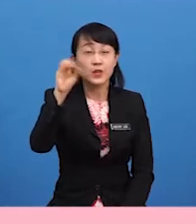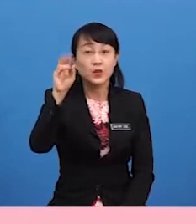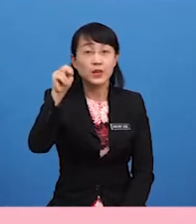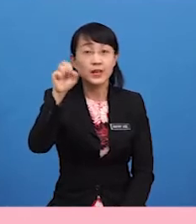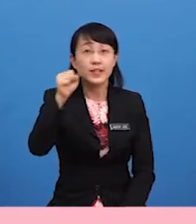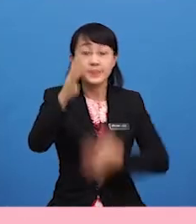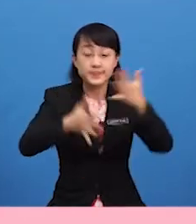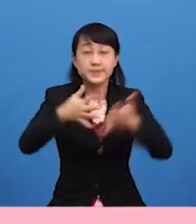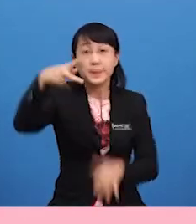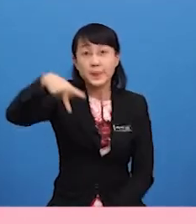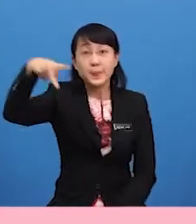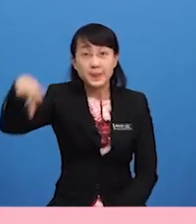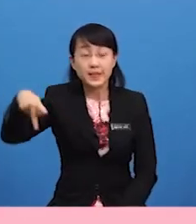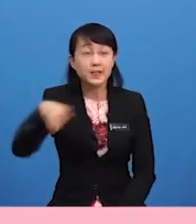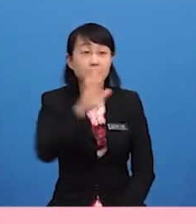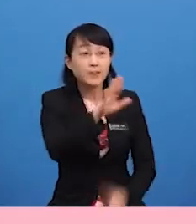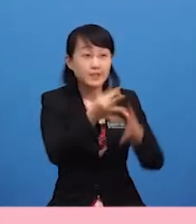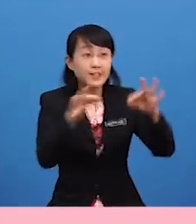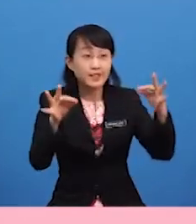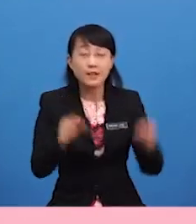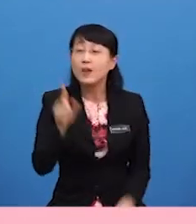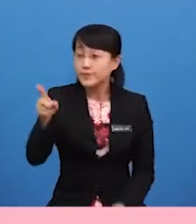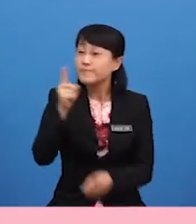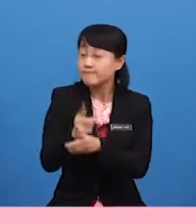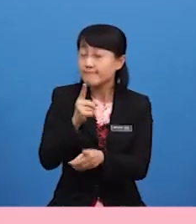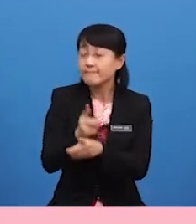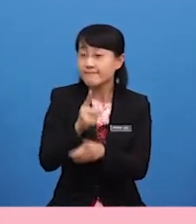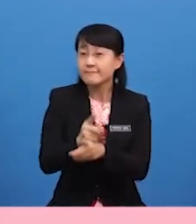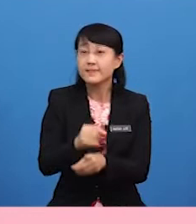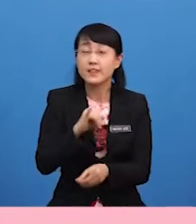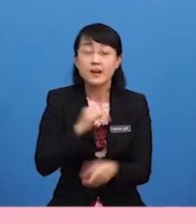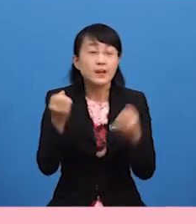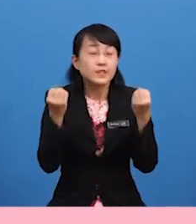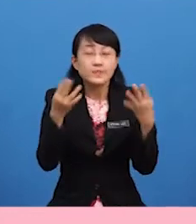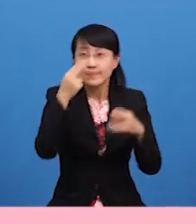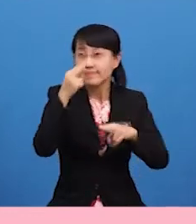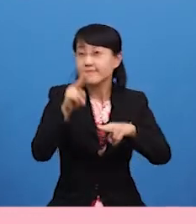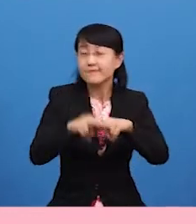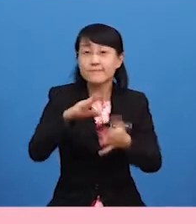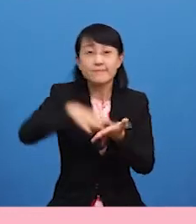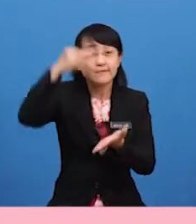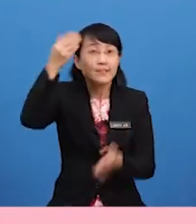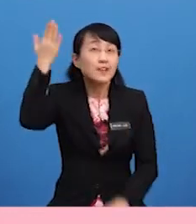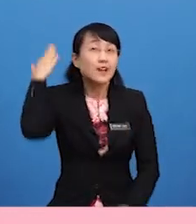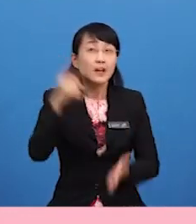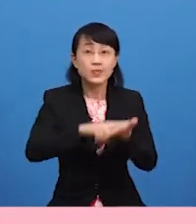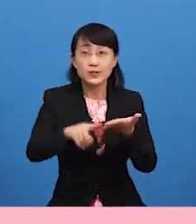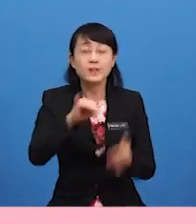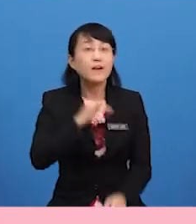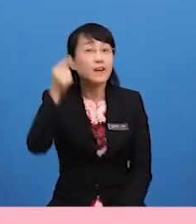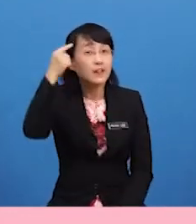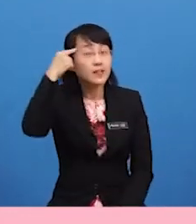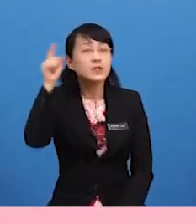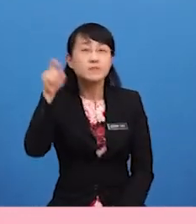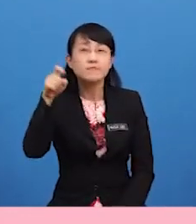sentences. Yes, you're right. I actually did. I had a lot of fun learning them last week, and I thought I